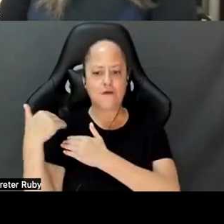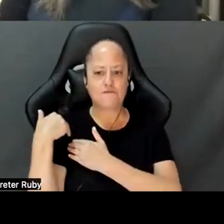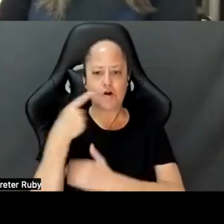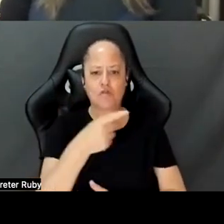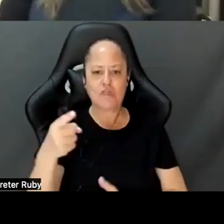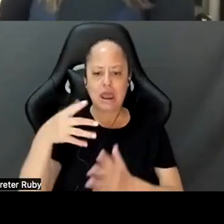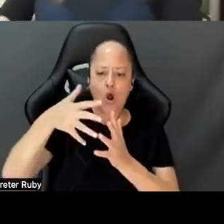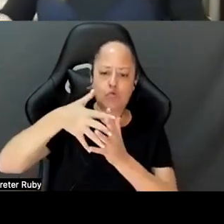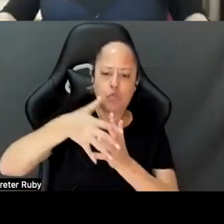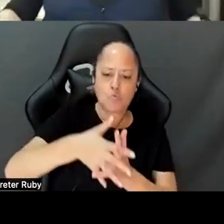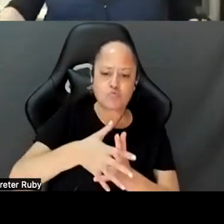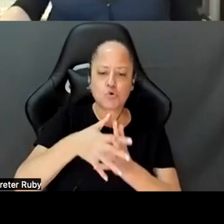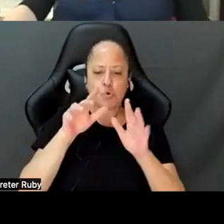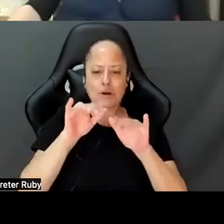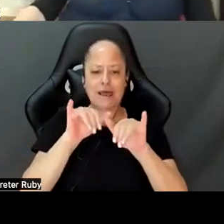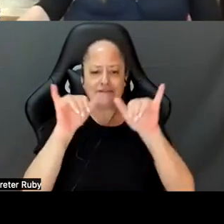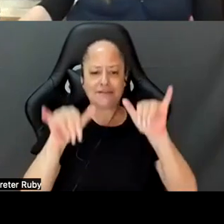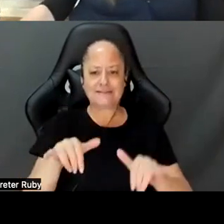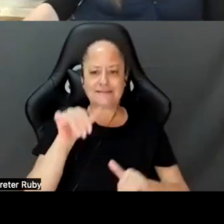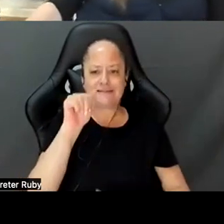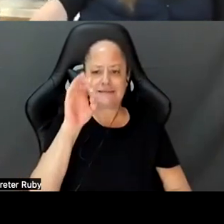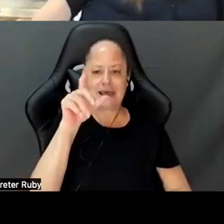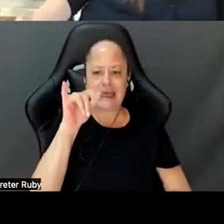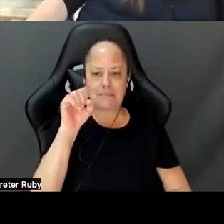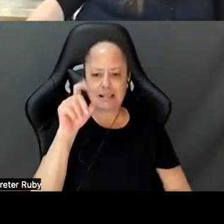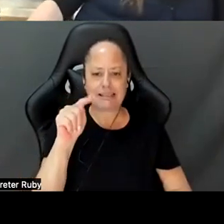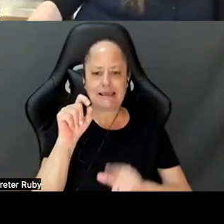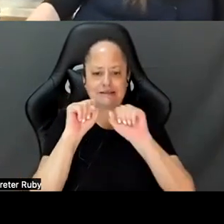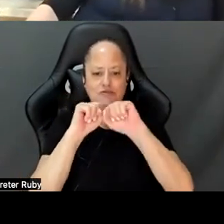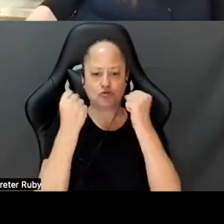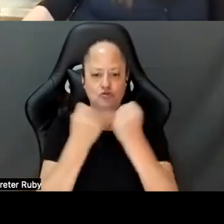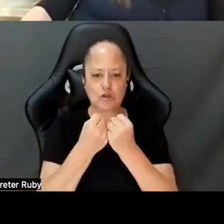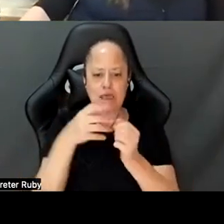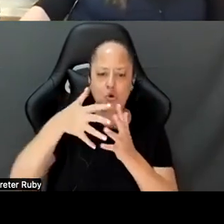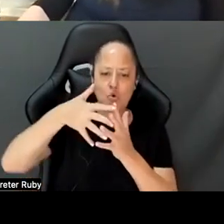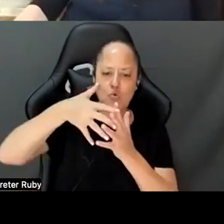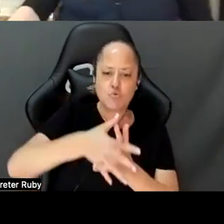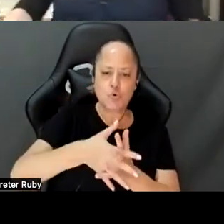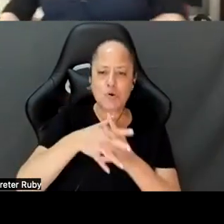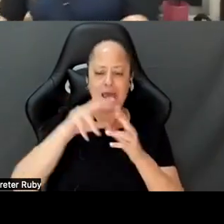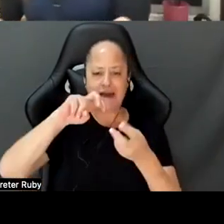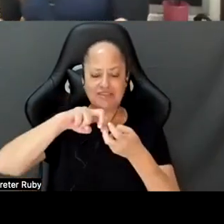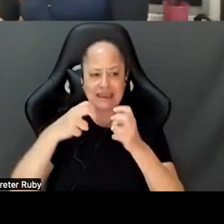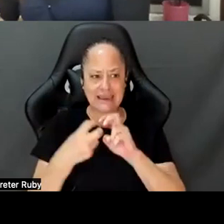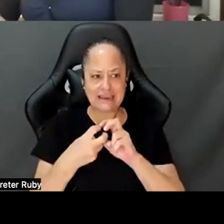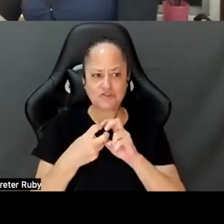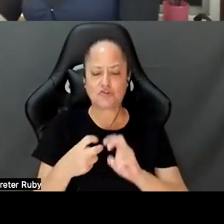root, that the system and the ableist society is the root of the issue. So that being said, like as